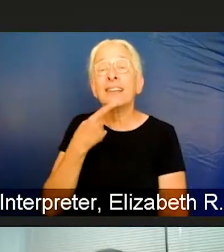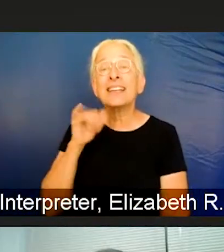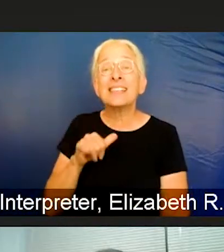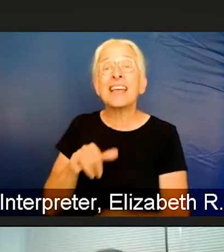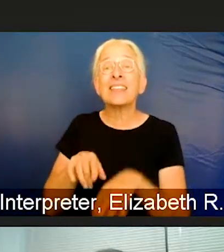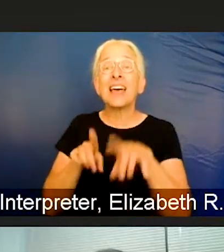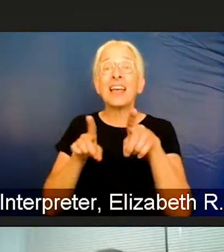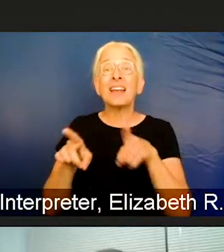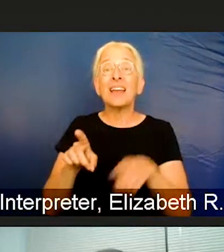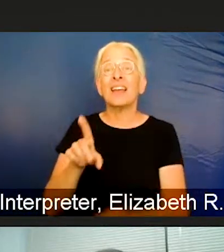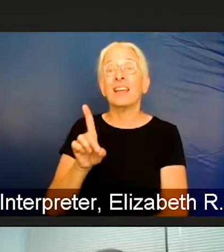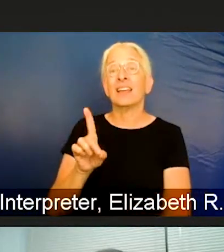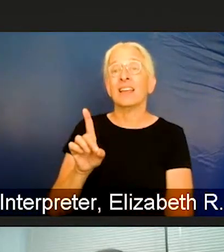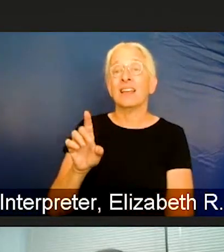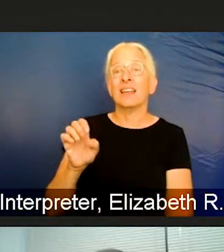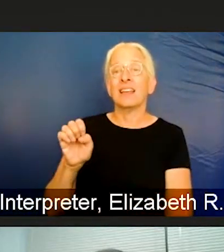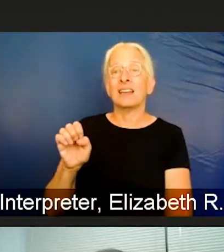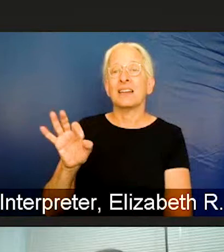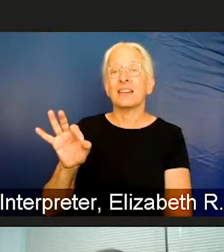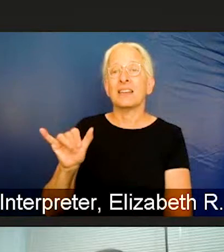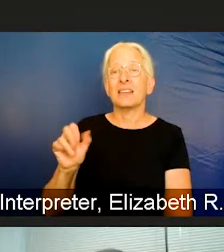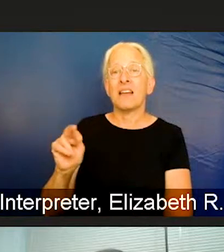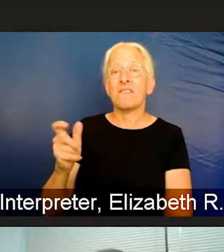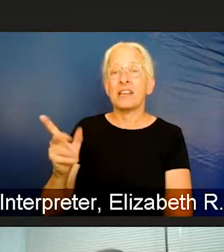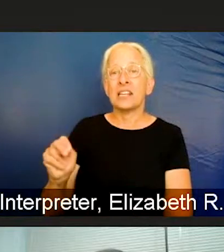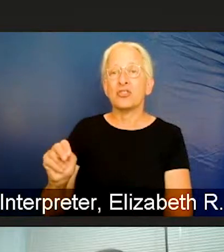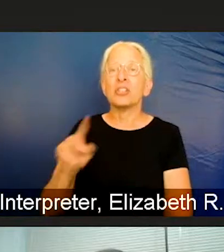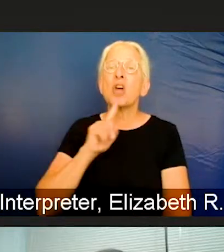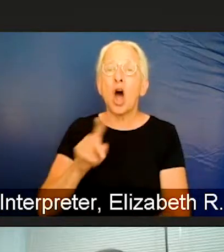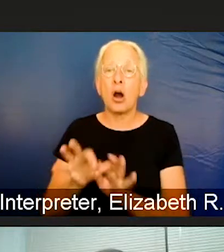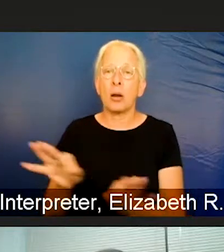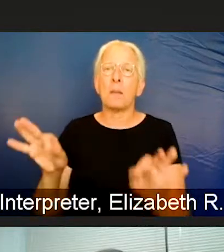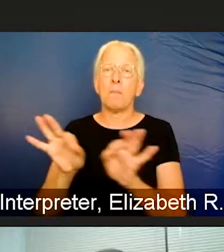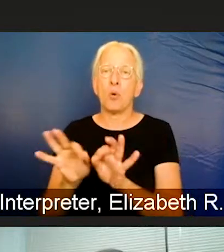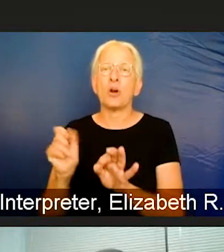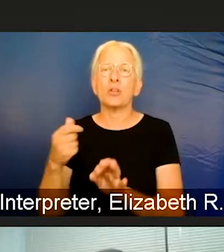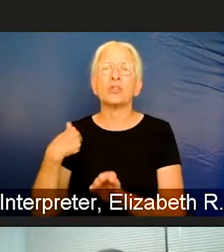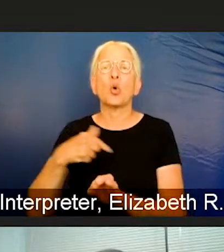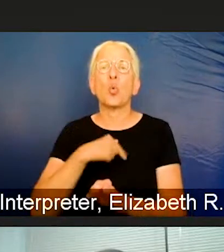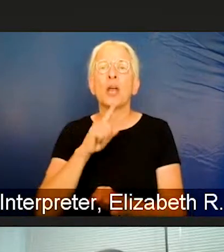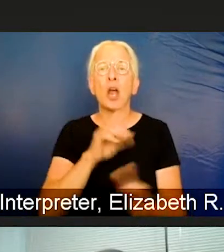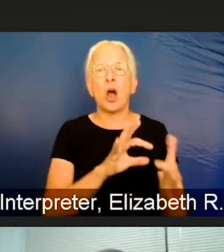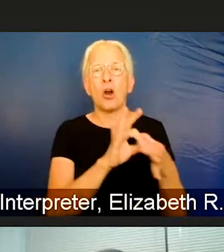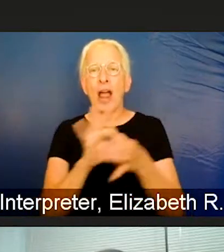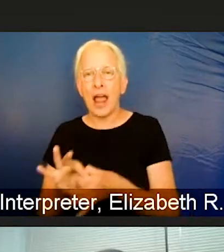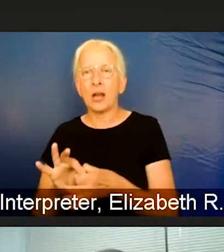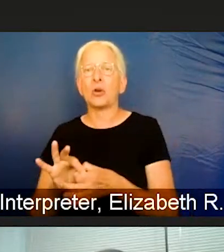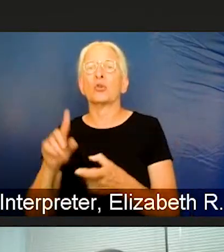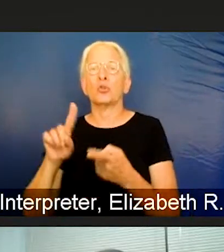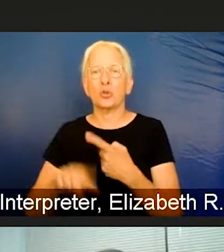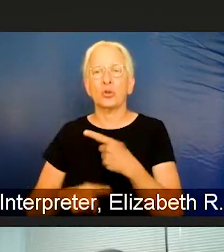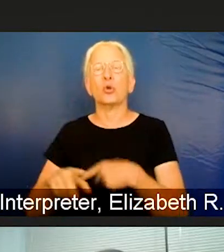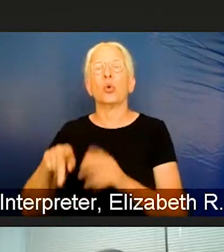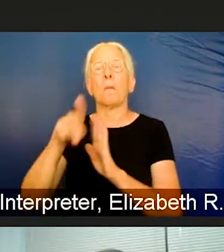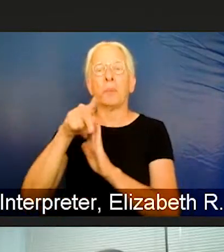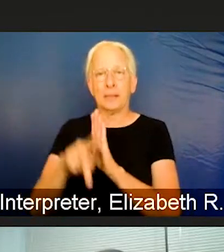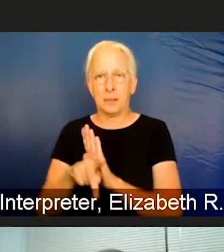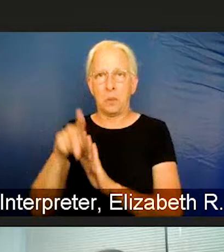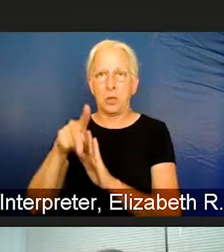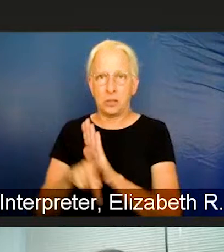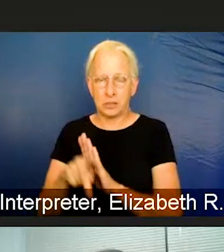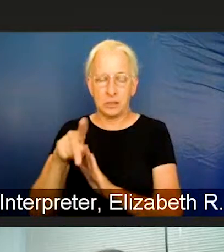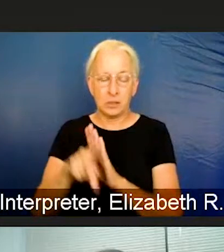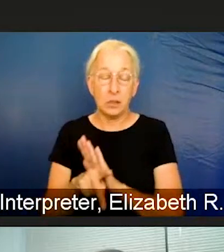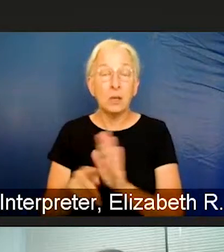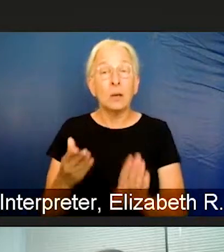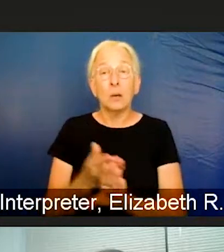important to anchor us in principles. Definitions are important to anchor us in principles. So before